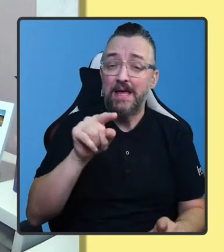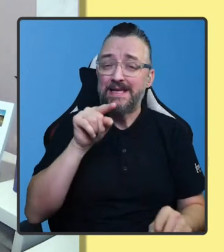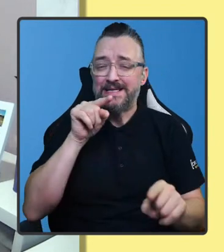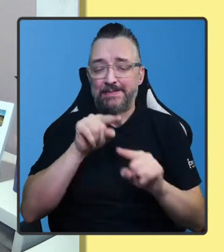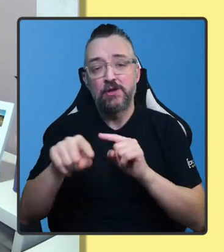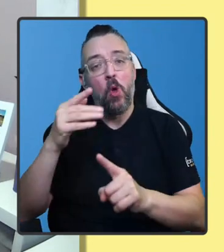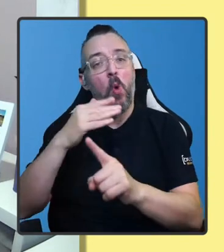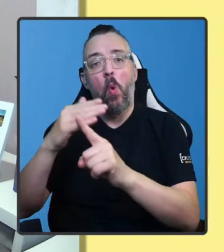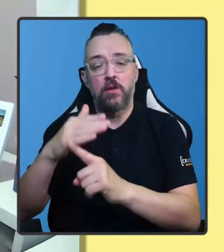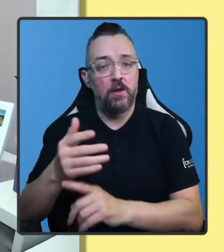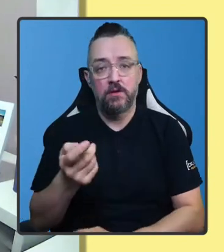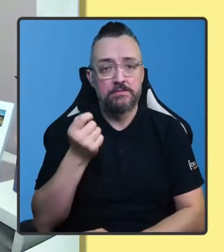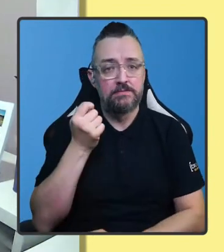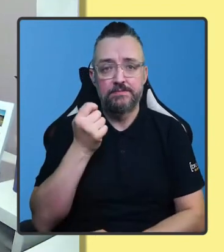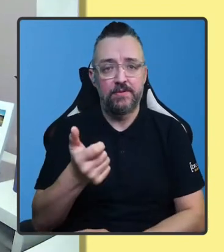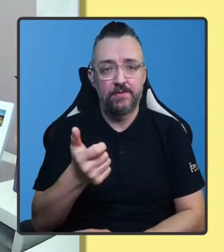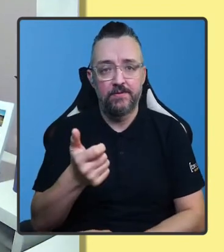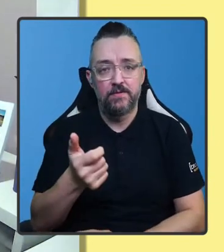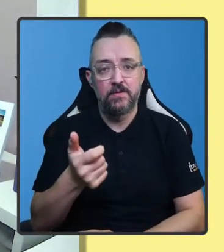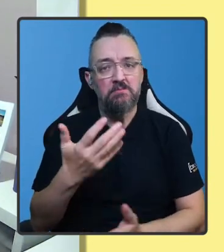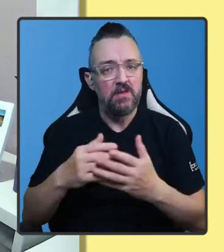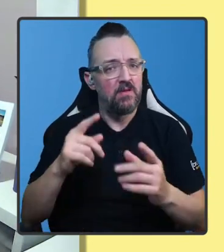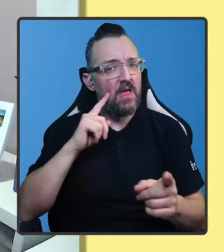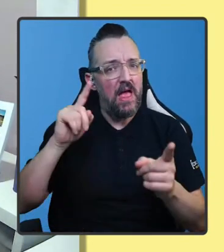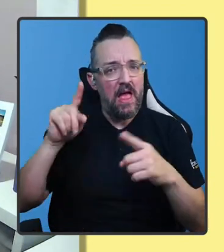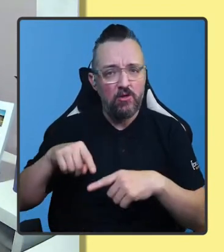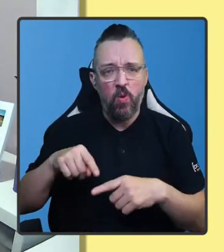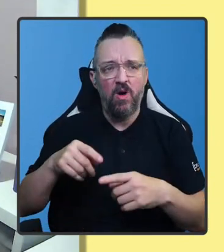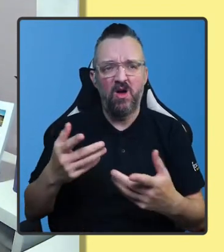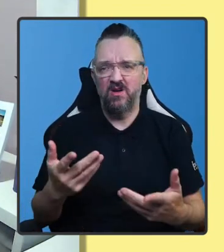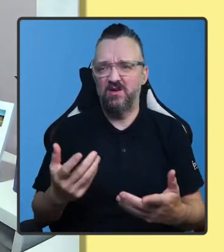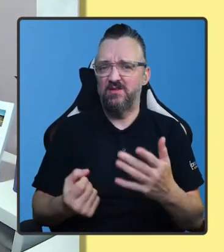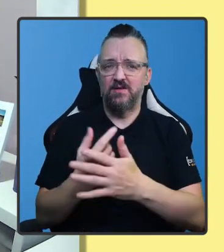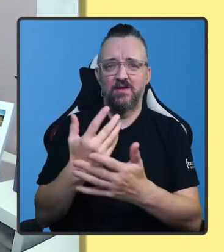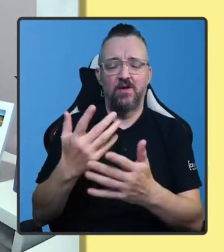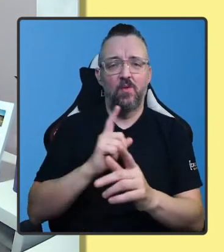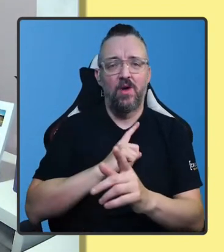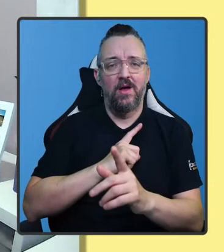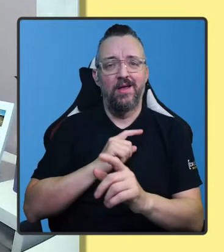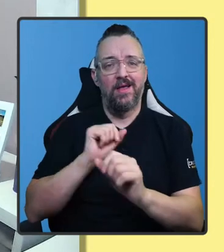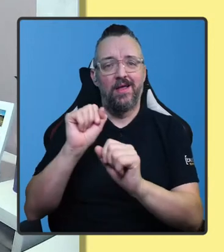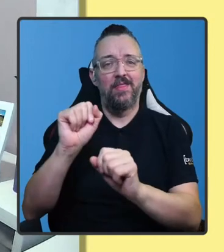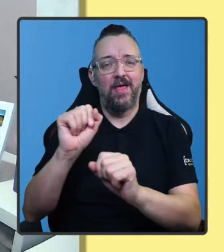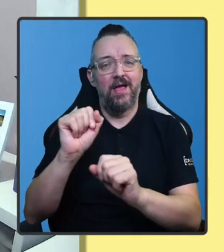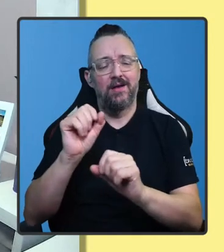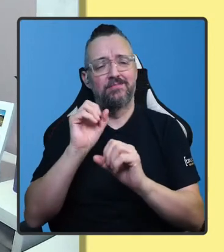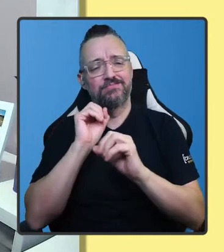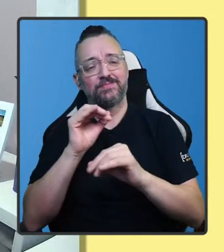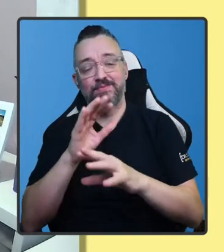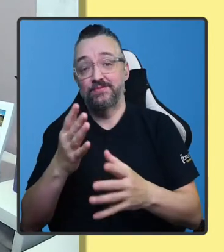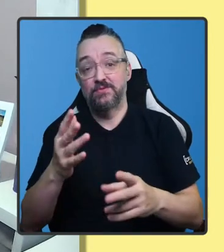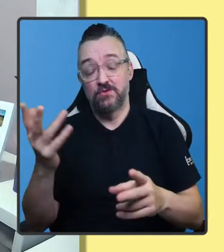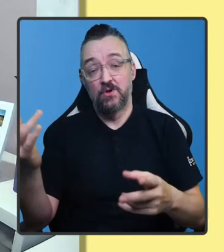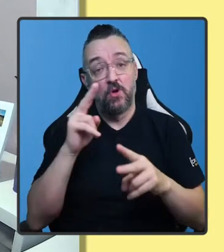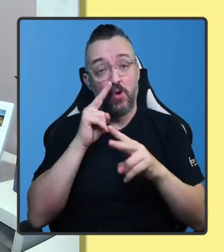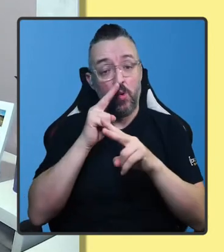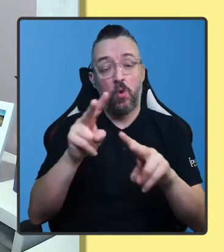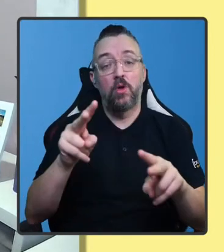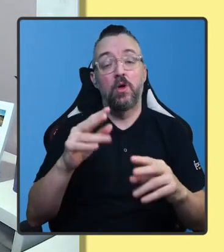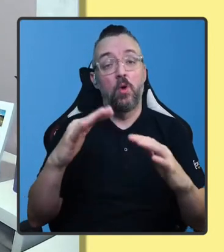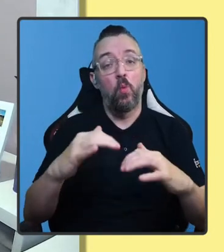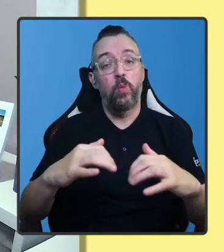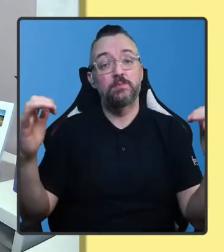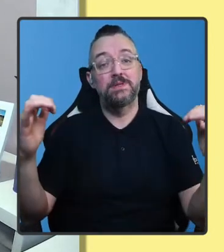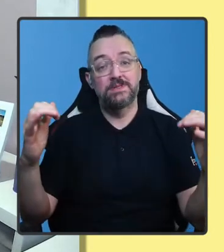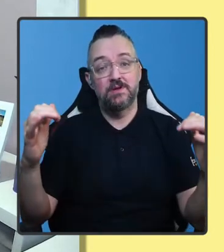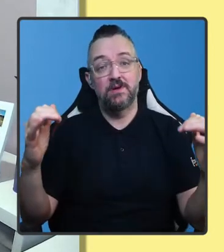especially ignored and drowned out when it comes to some of the higher echelons. You just have to look at Westminster and some